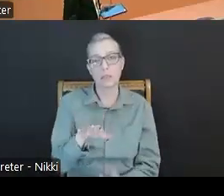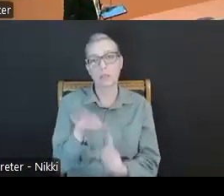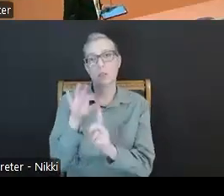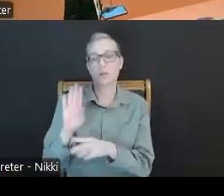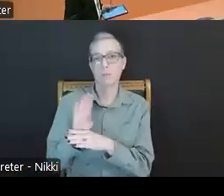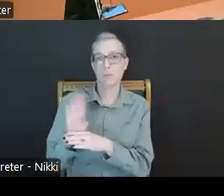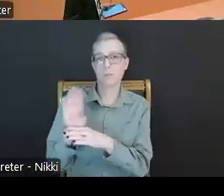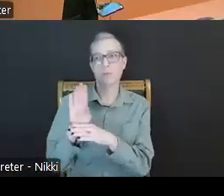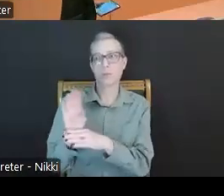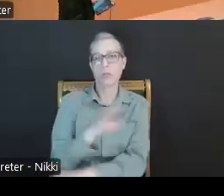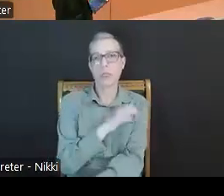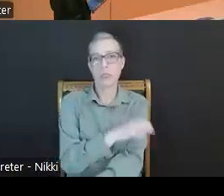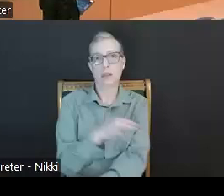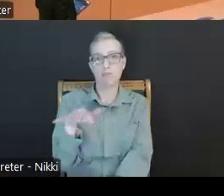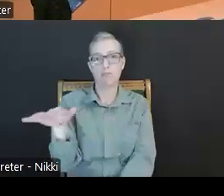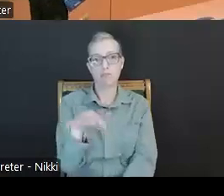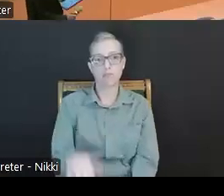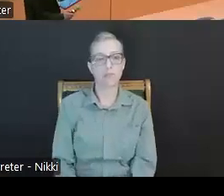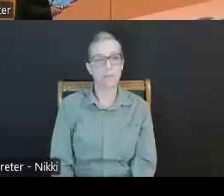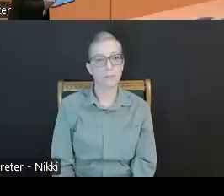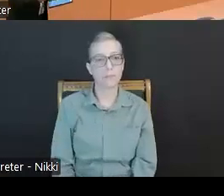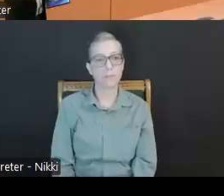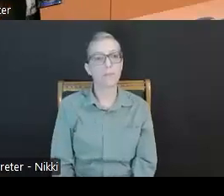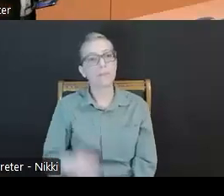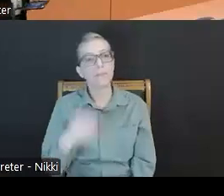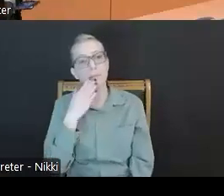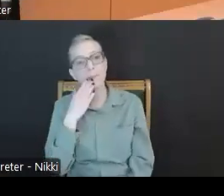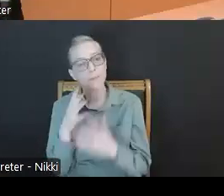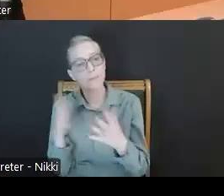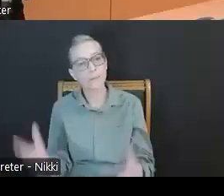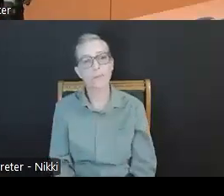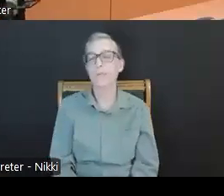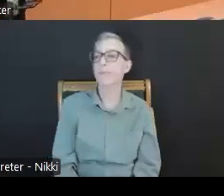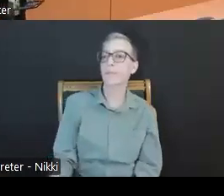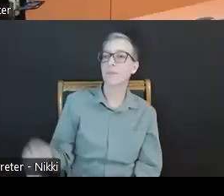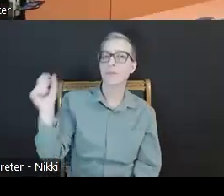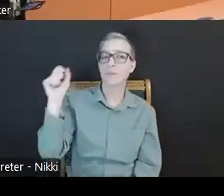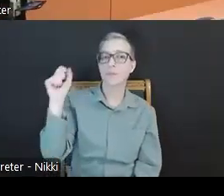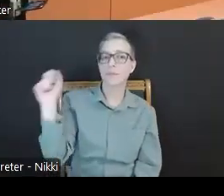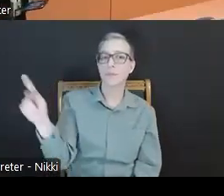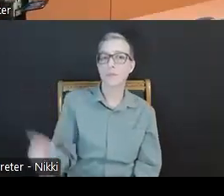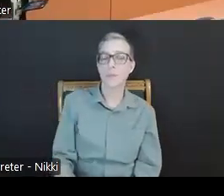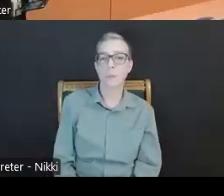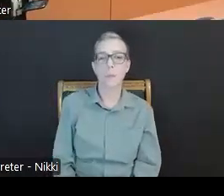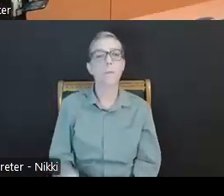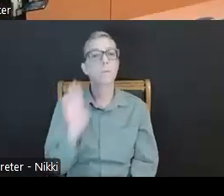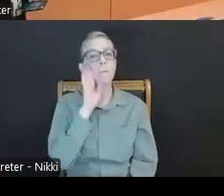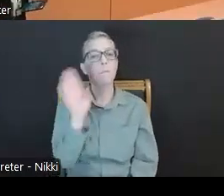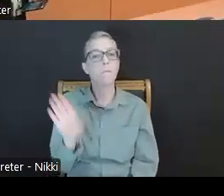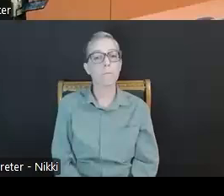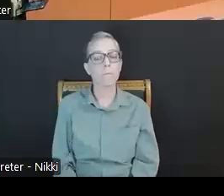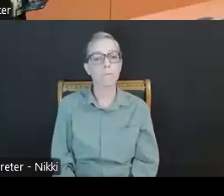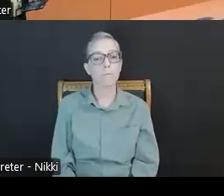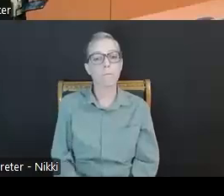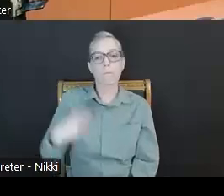context. Thank you so much. Okay. Hi, so I'm